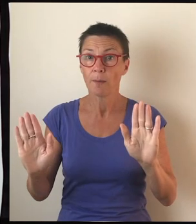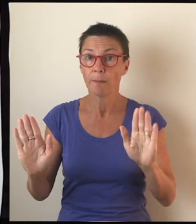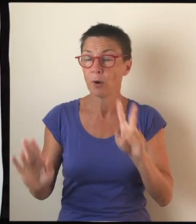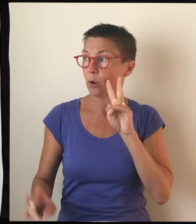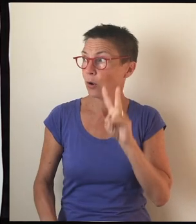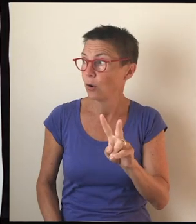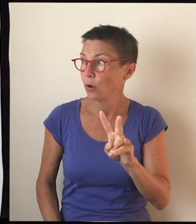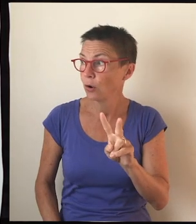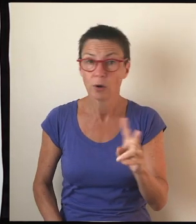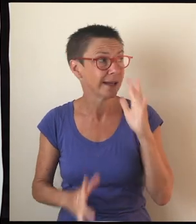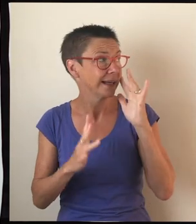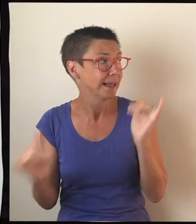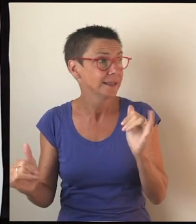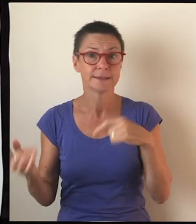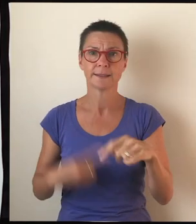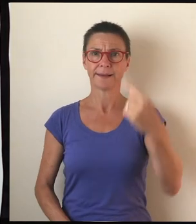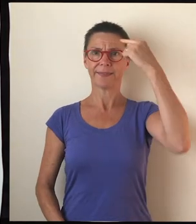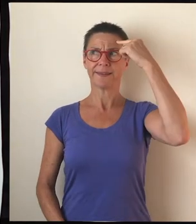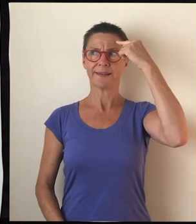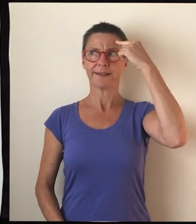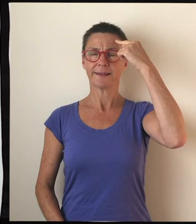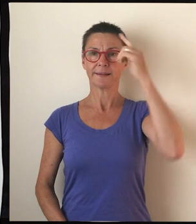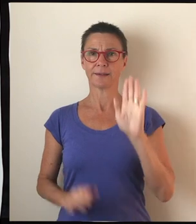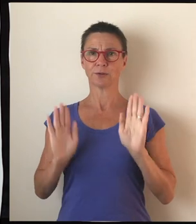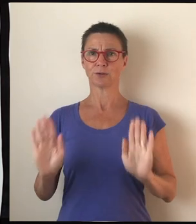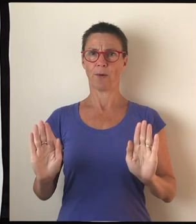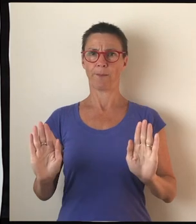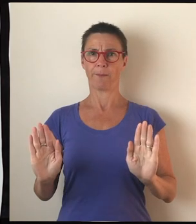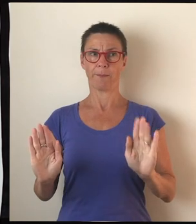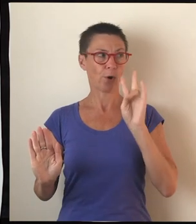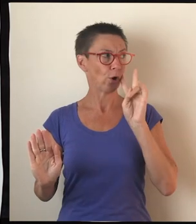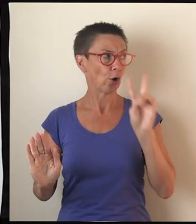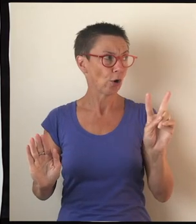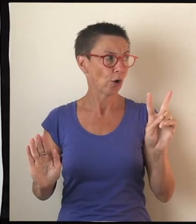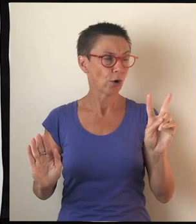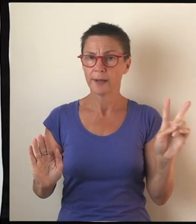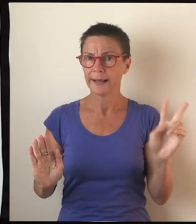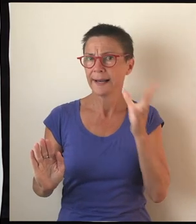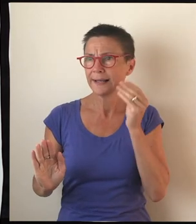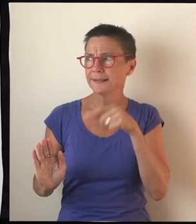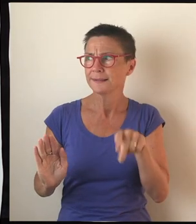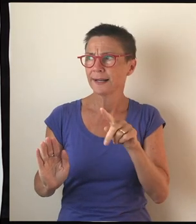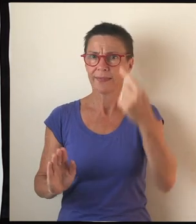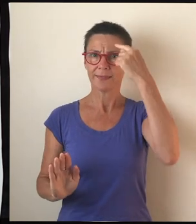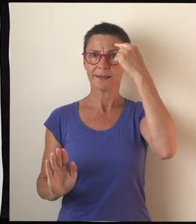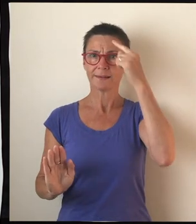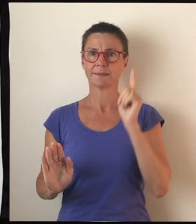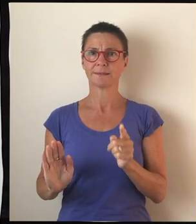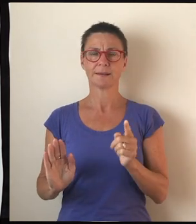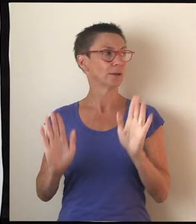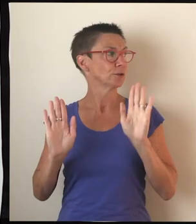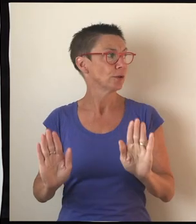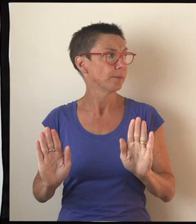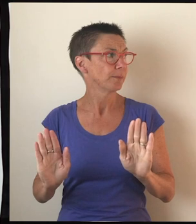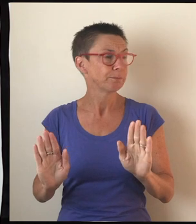gotta stop, look, listen and think. You gotta stop, look, listen and think.